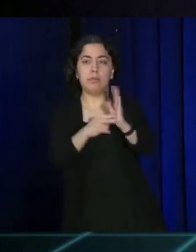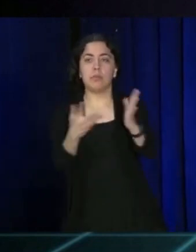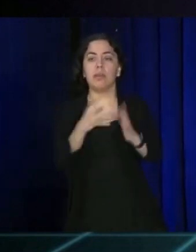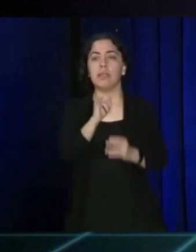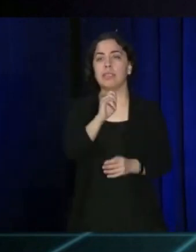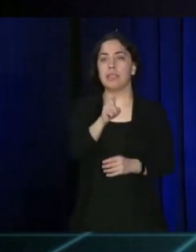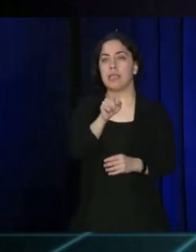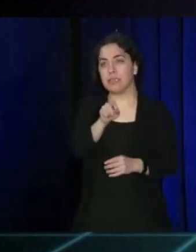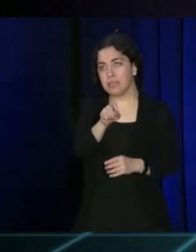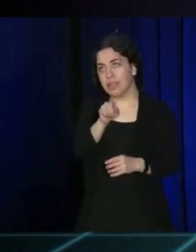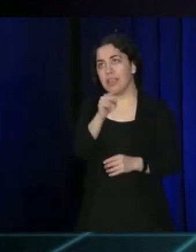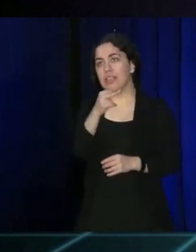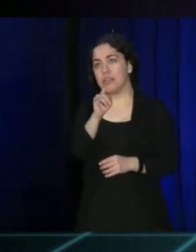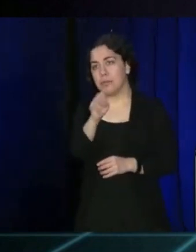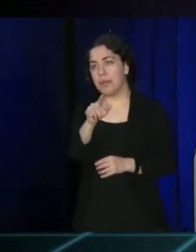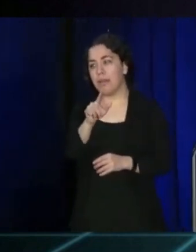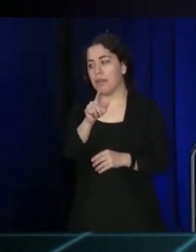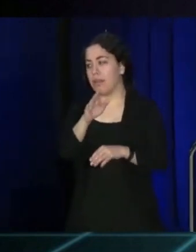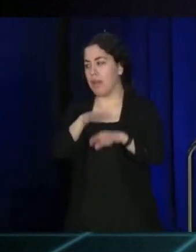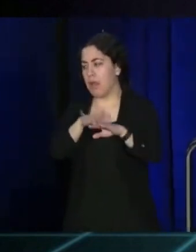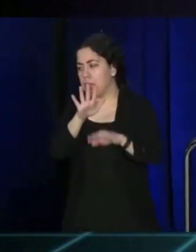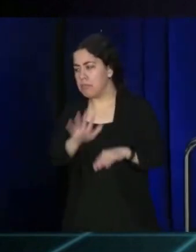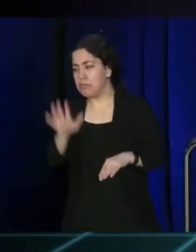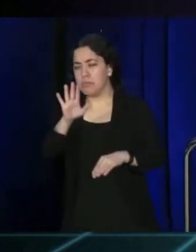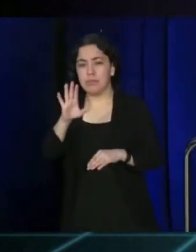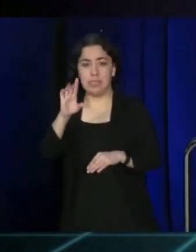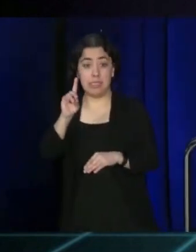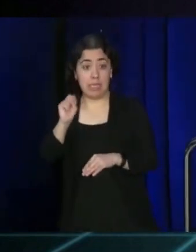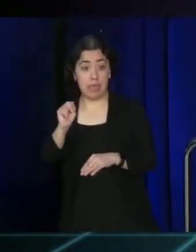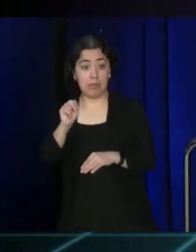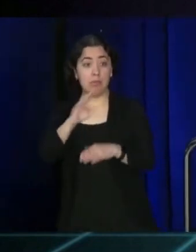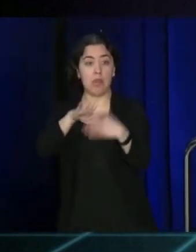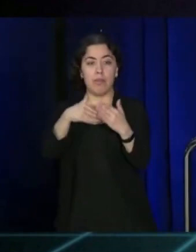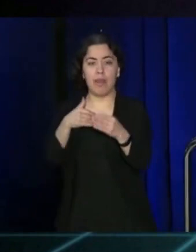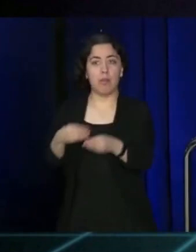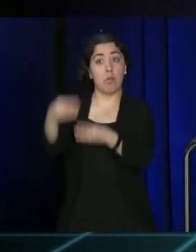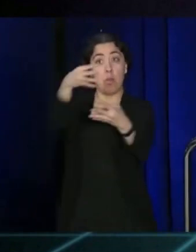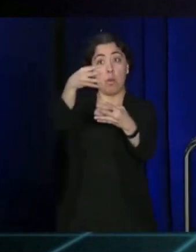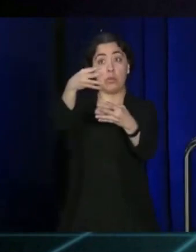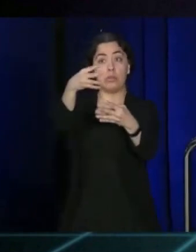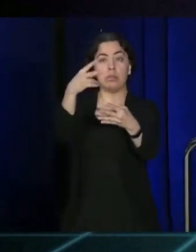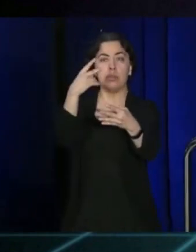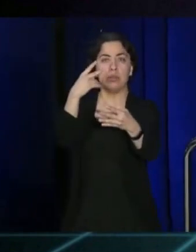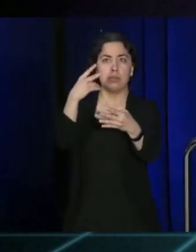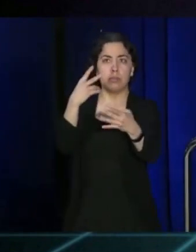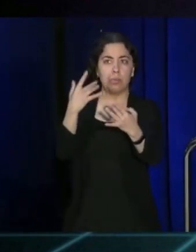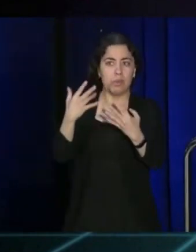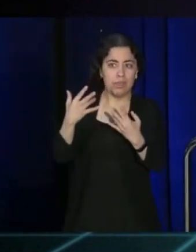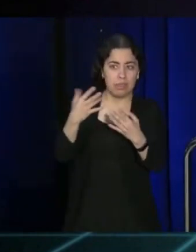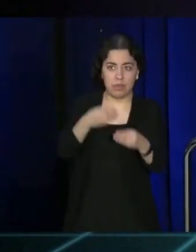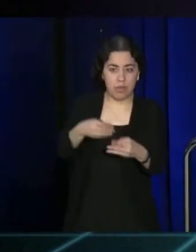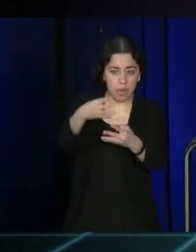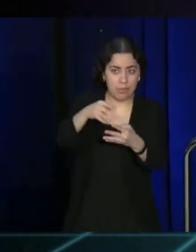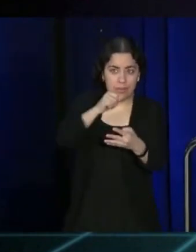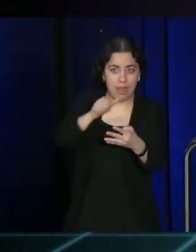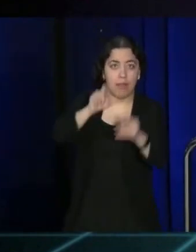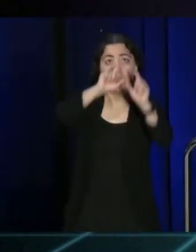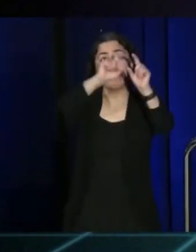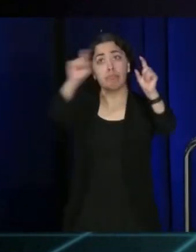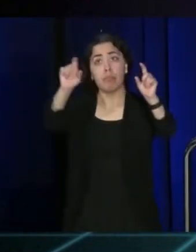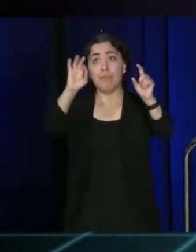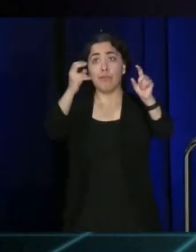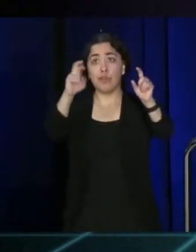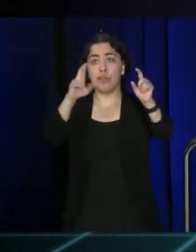on a CDN that loads, and all that they can reliably show you is the footer, basically. And then they load in the rest of